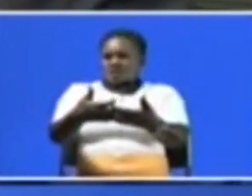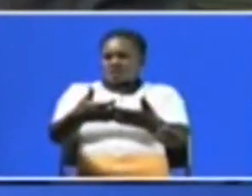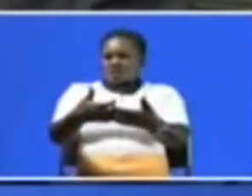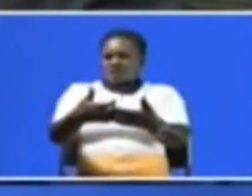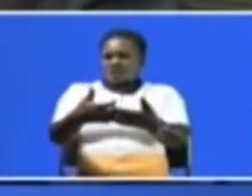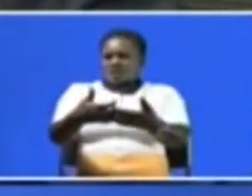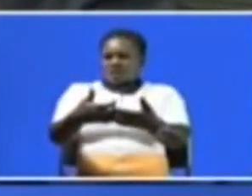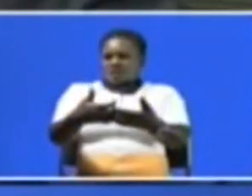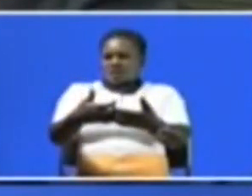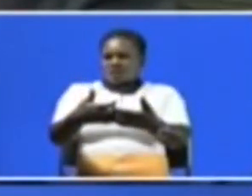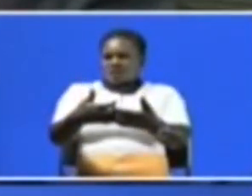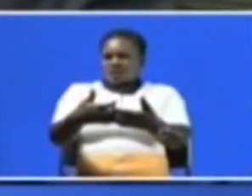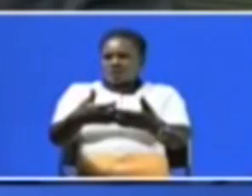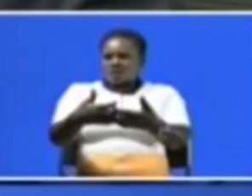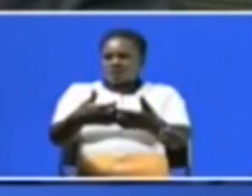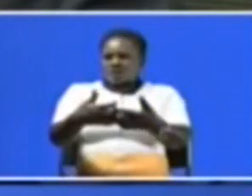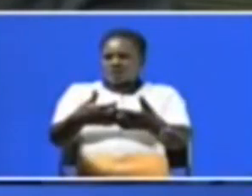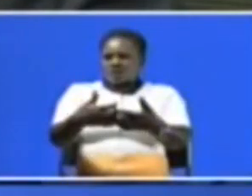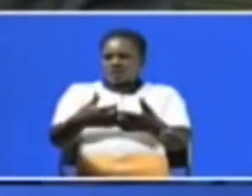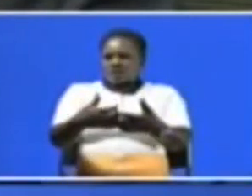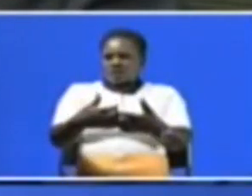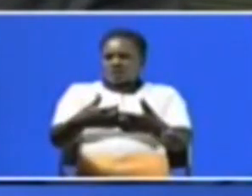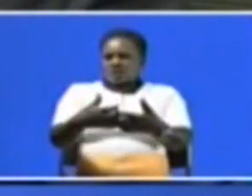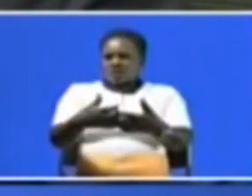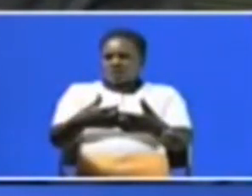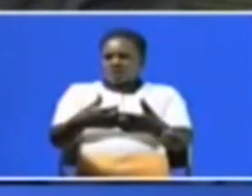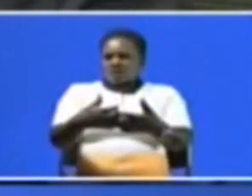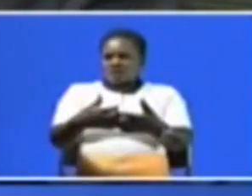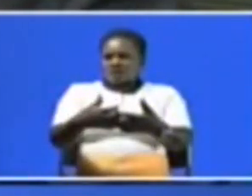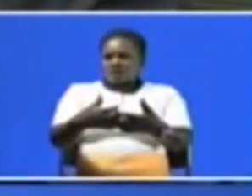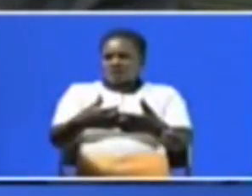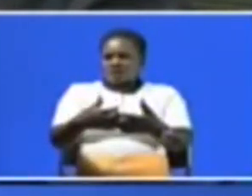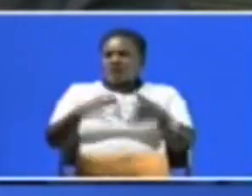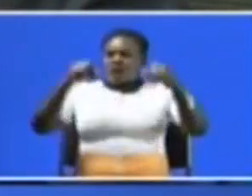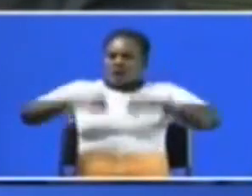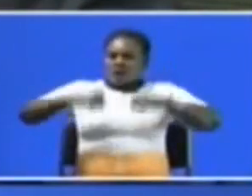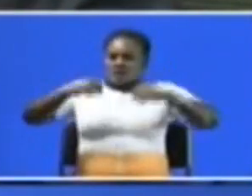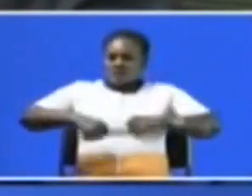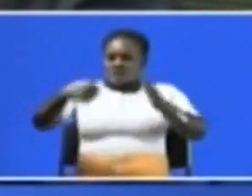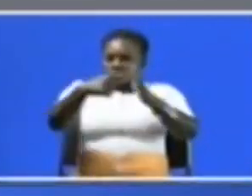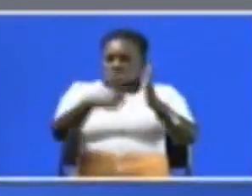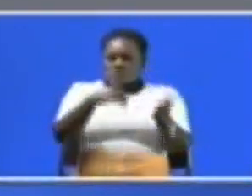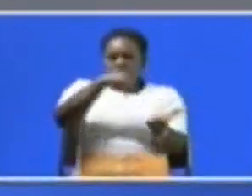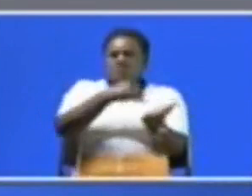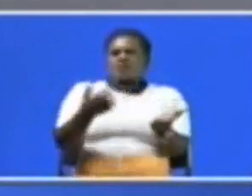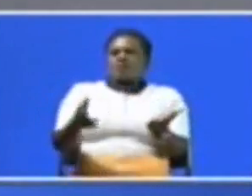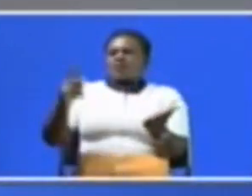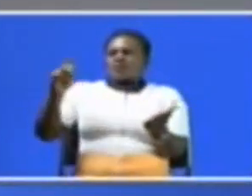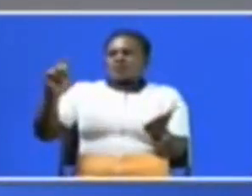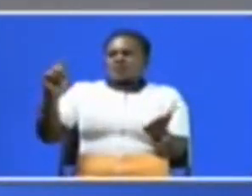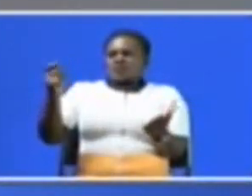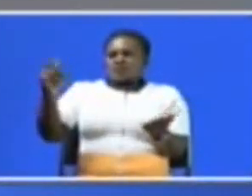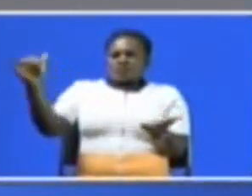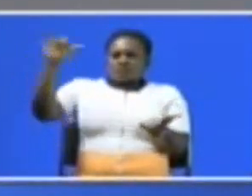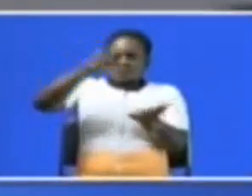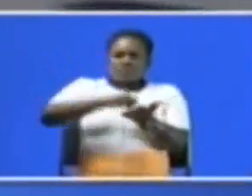the what can I say, gaps we are putting up in our so-called negotiation criteria. JKIA